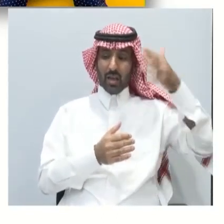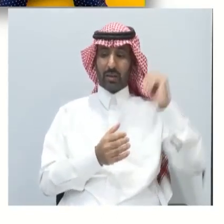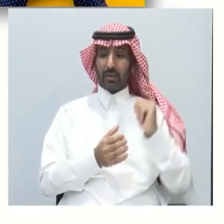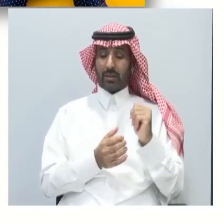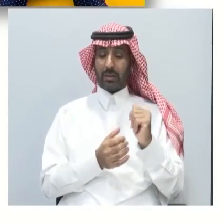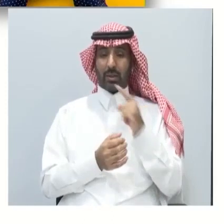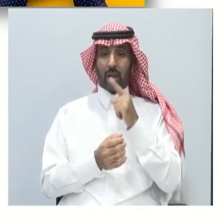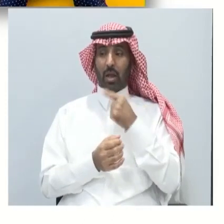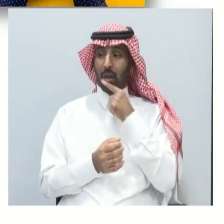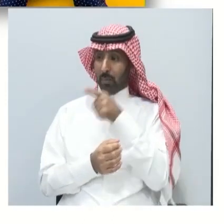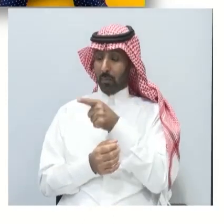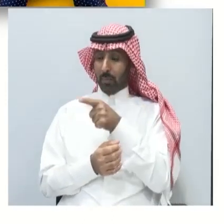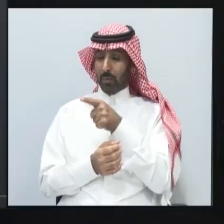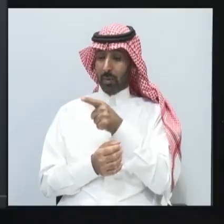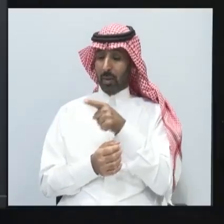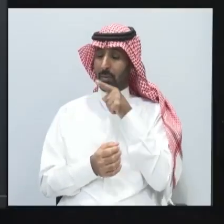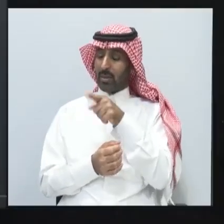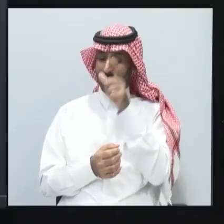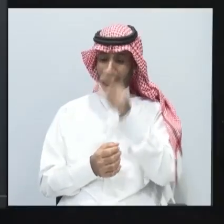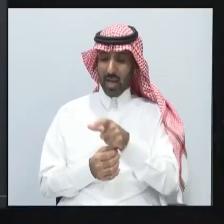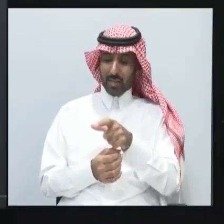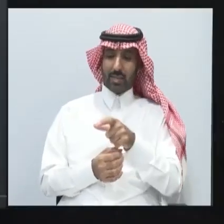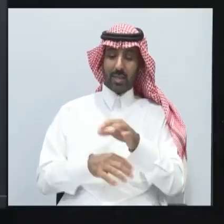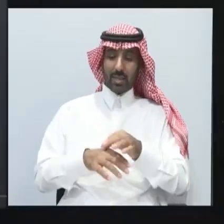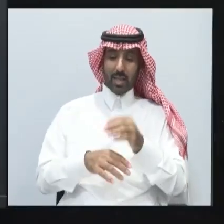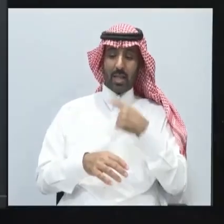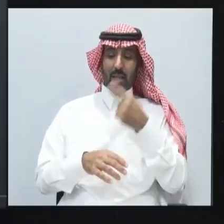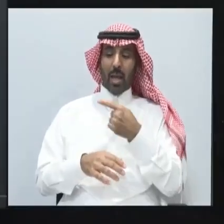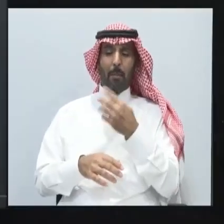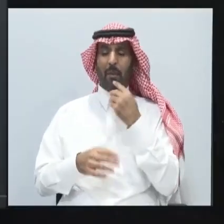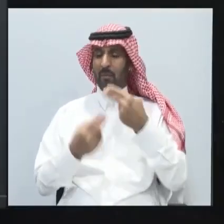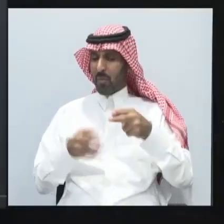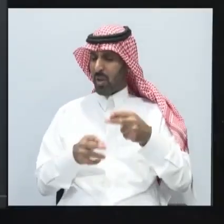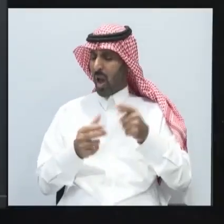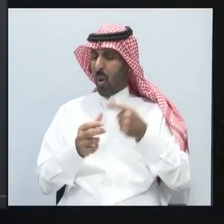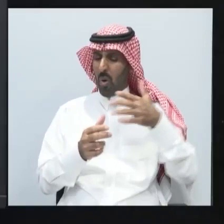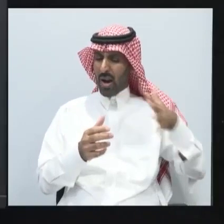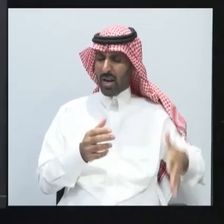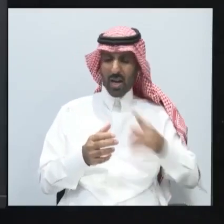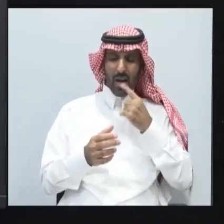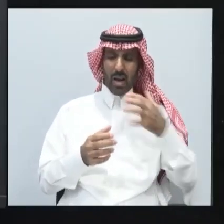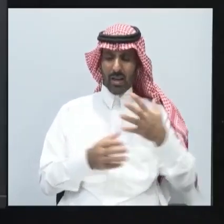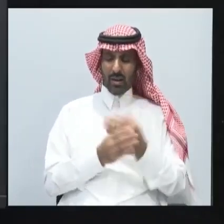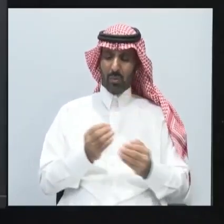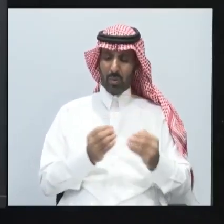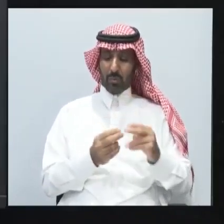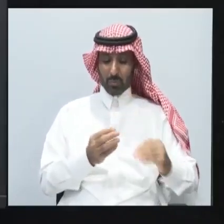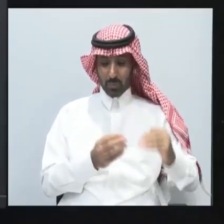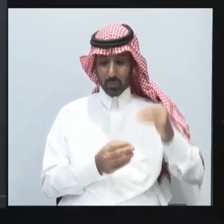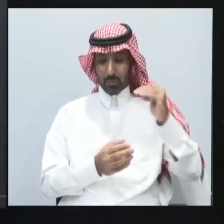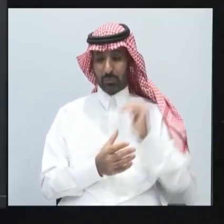we are talking or we want to write about a person, we start from the very beginning, from the earliest part of his life or her